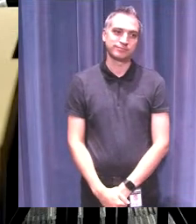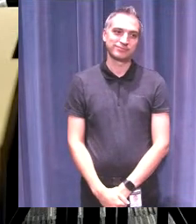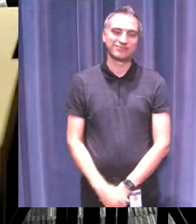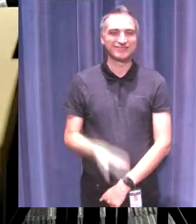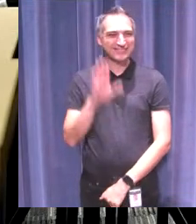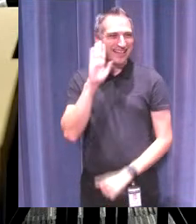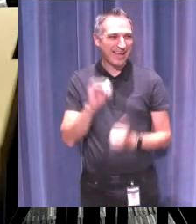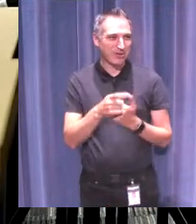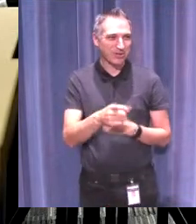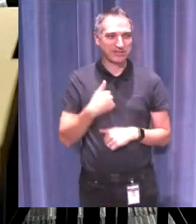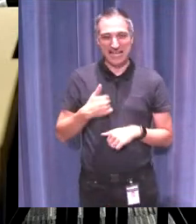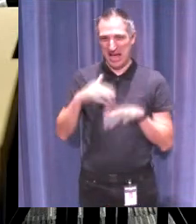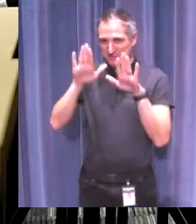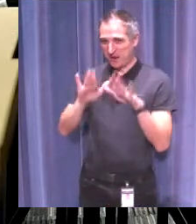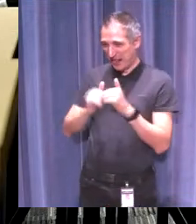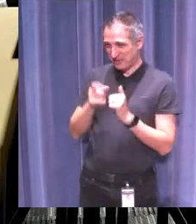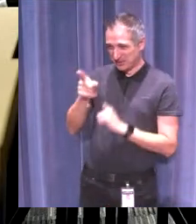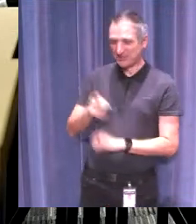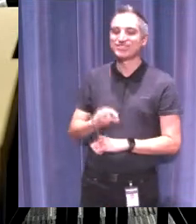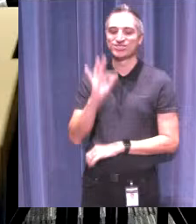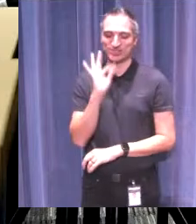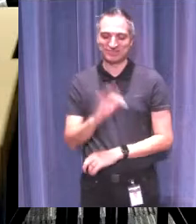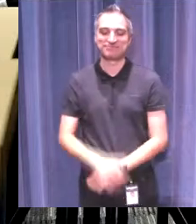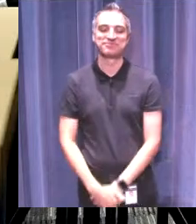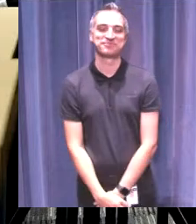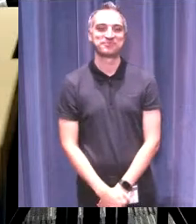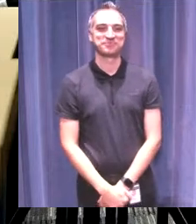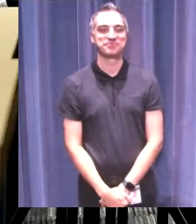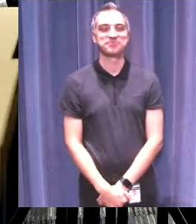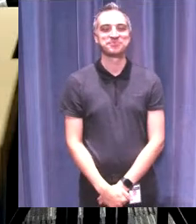Hi, how are you? I'm great. How are you? Good.